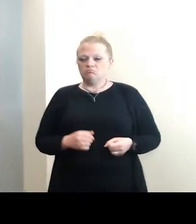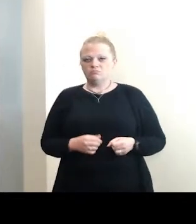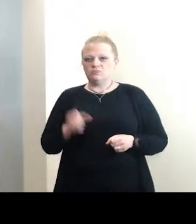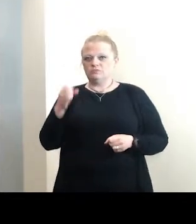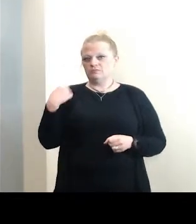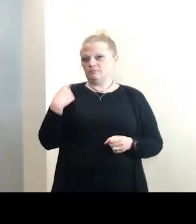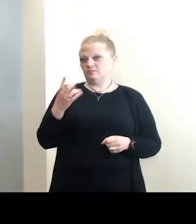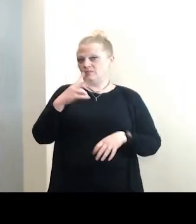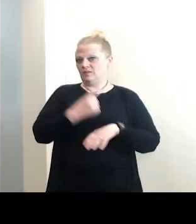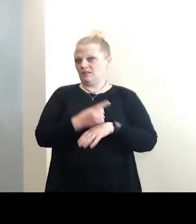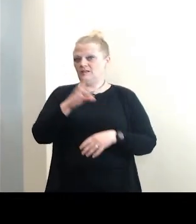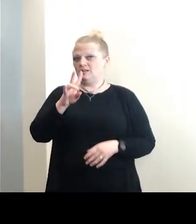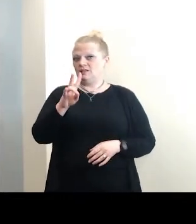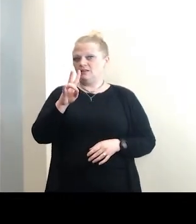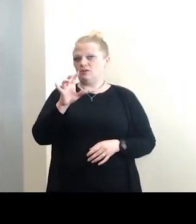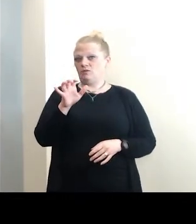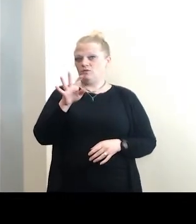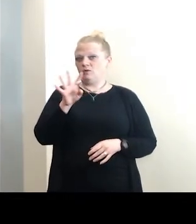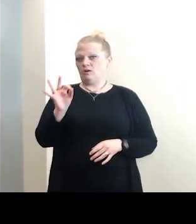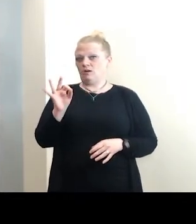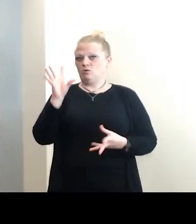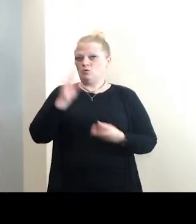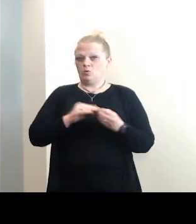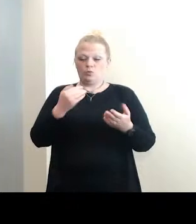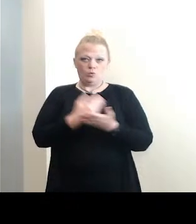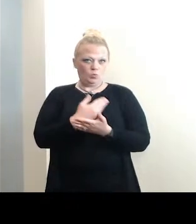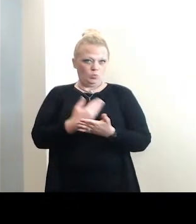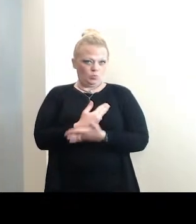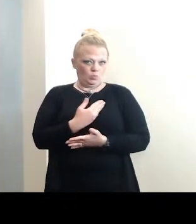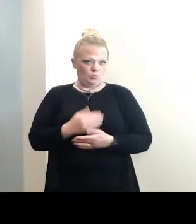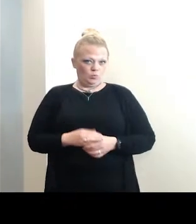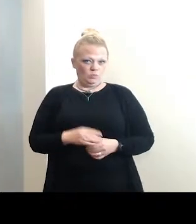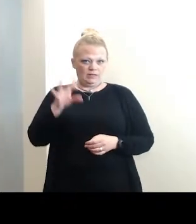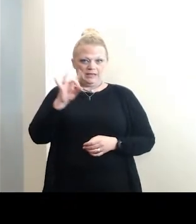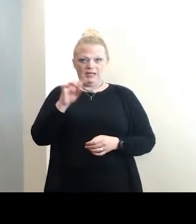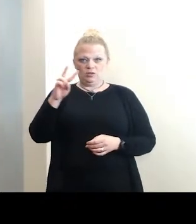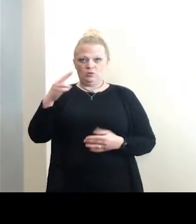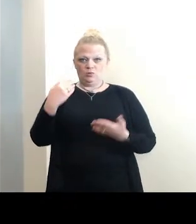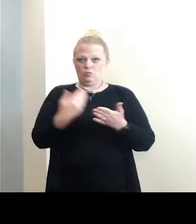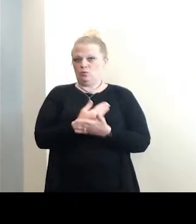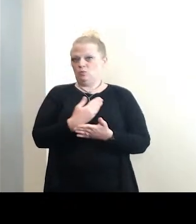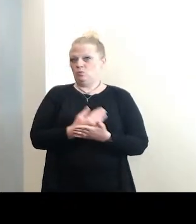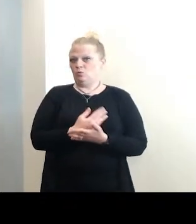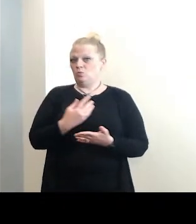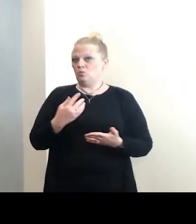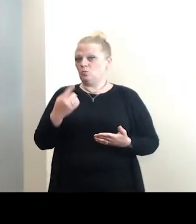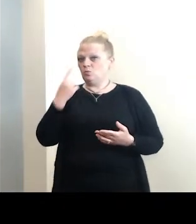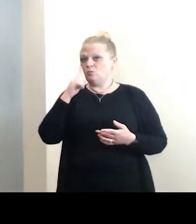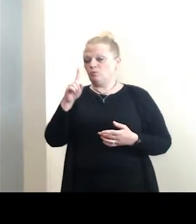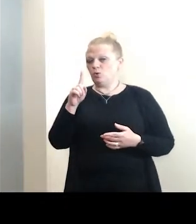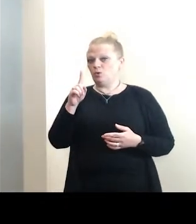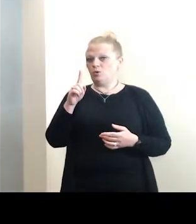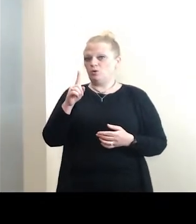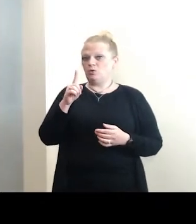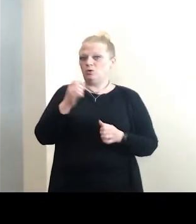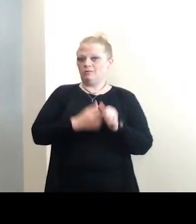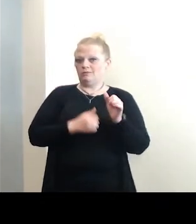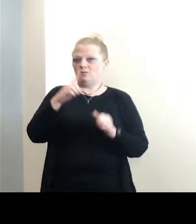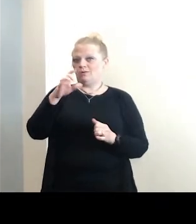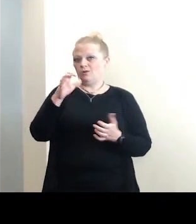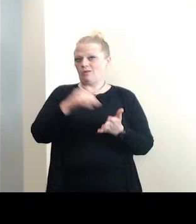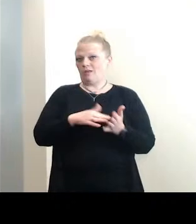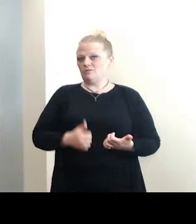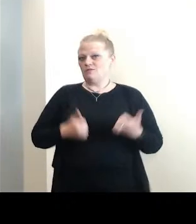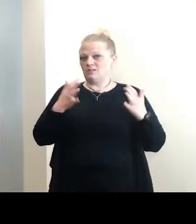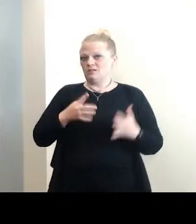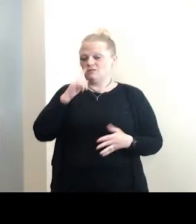last 7 days, we had 749 total new cases, 82 total new cases per 100,000 residents over the last